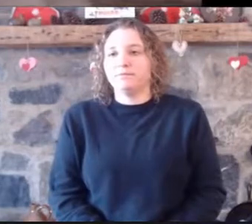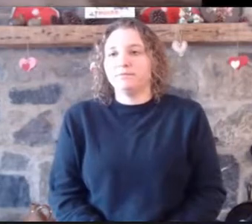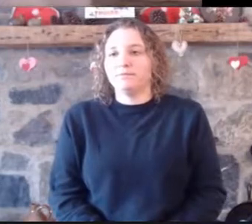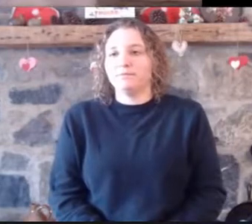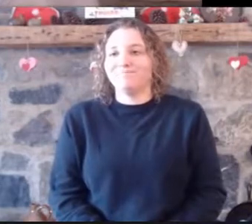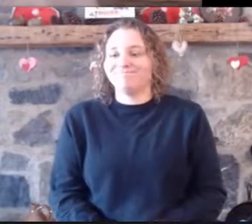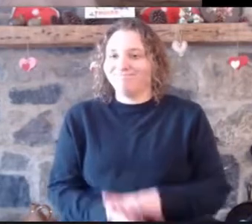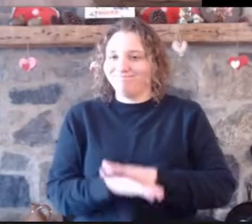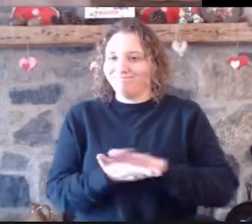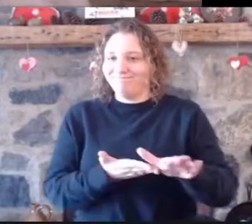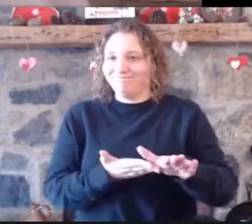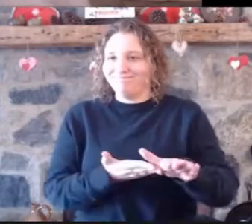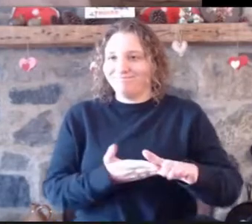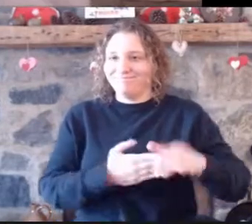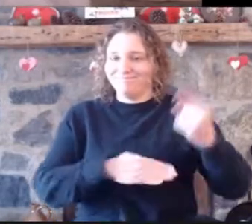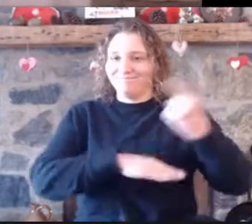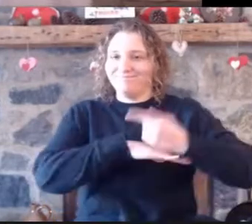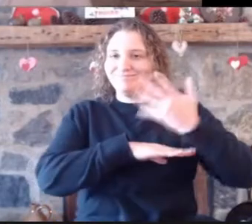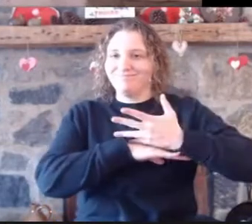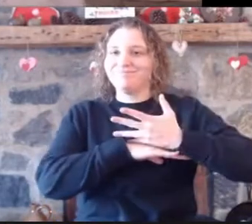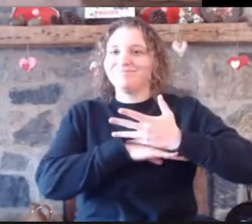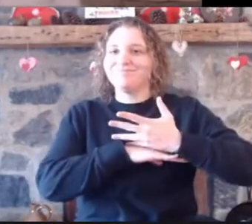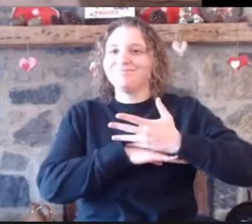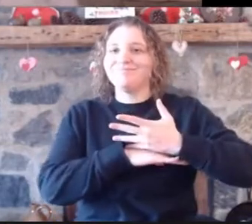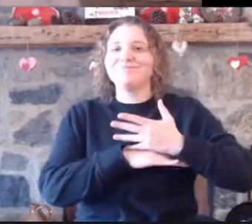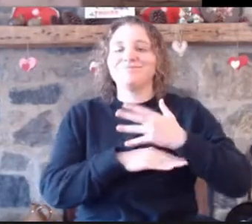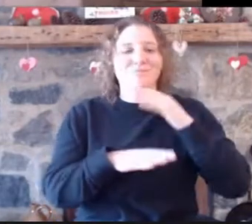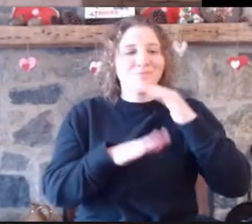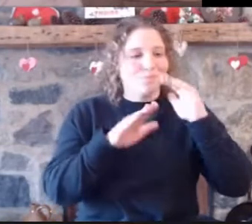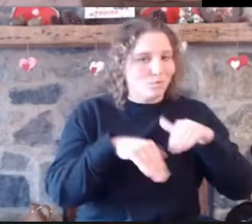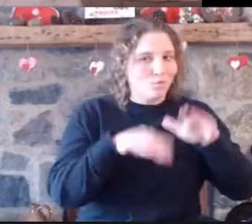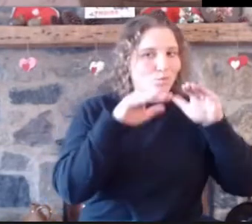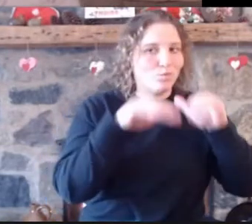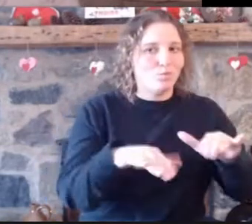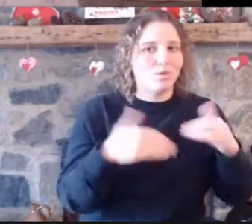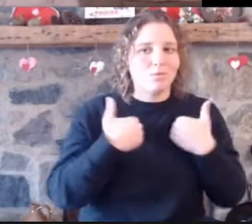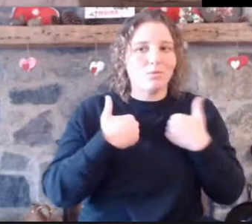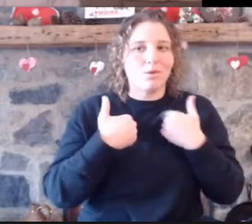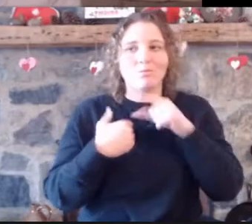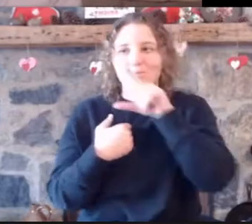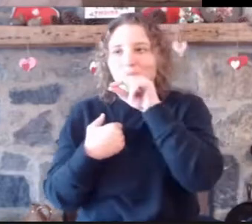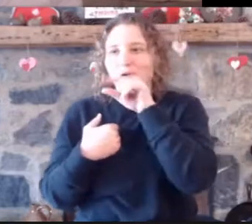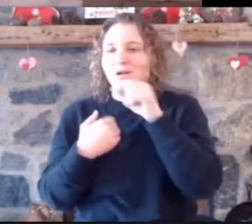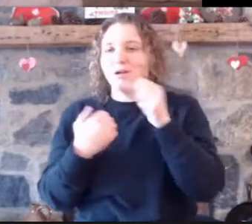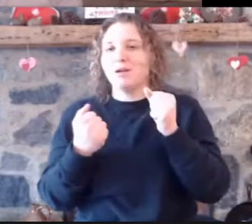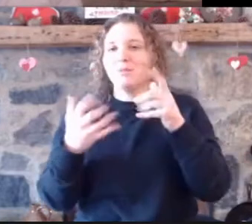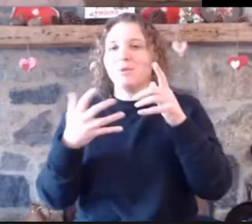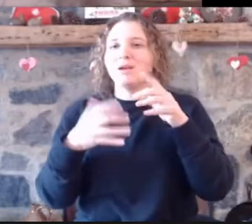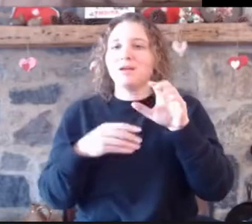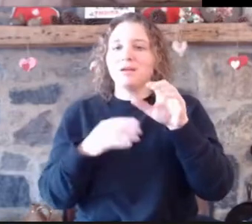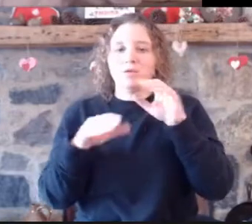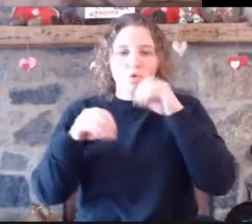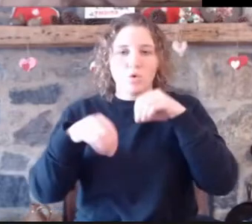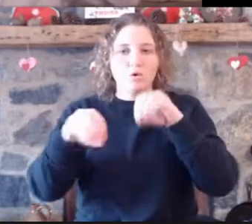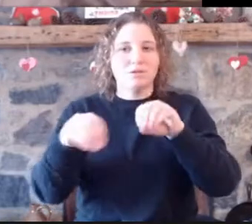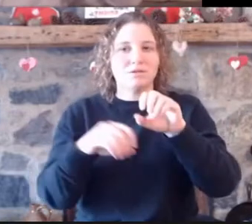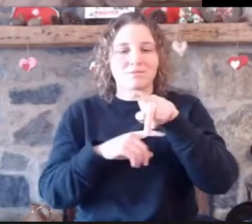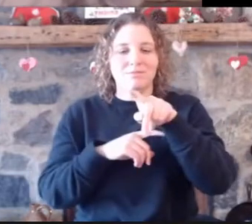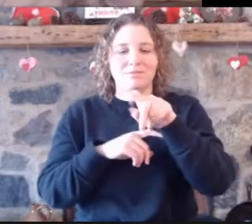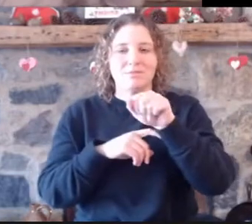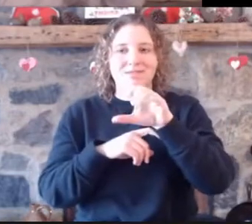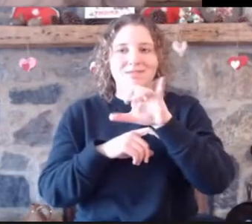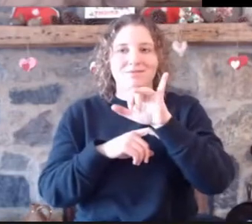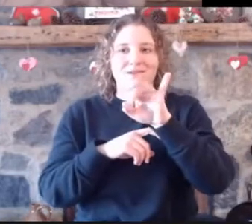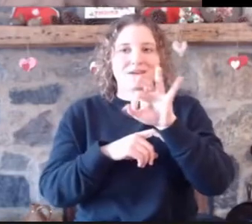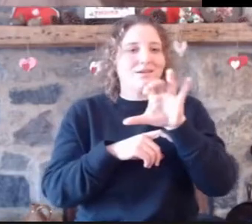Nice. Day 5, sea creatures, birds. First things first, how many have ever flown over the Pacific or the Atlantic? How many realize it's a